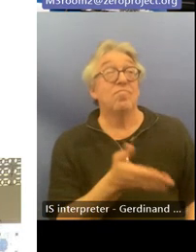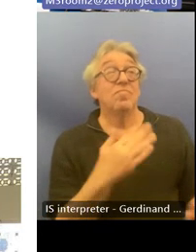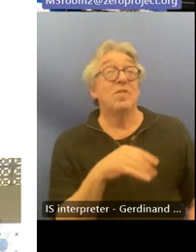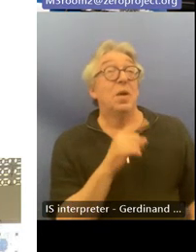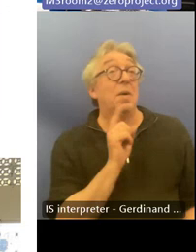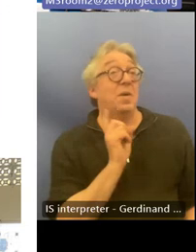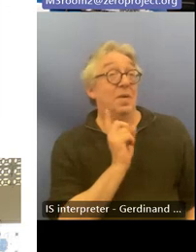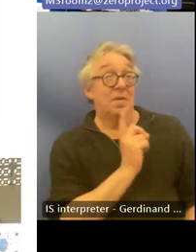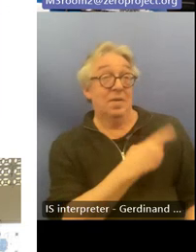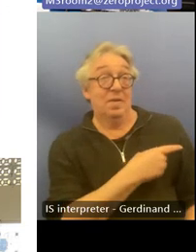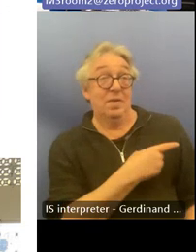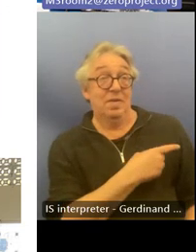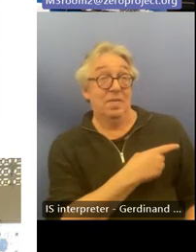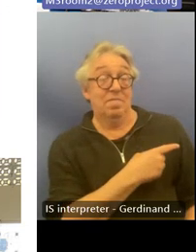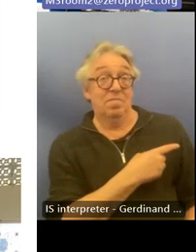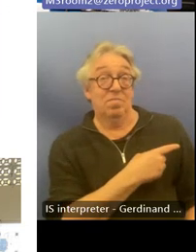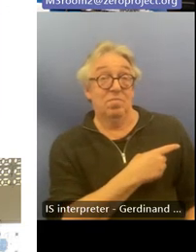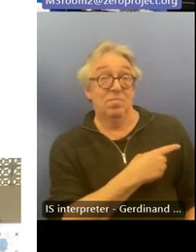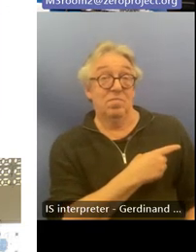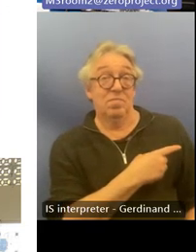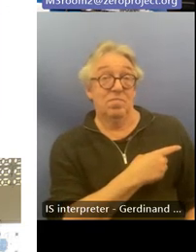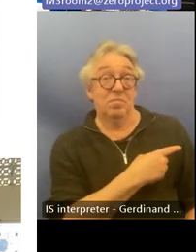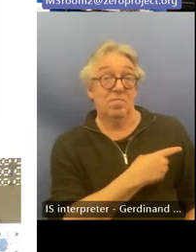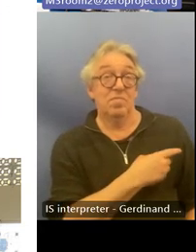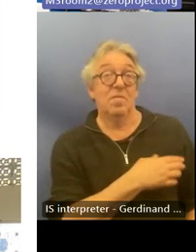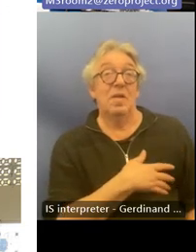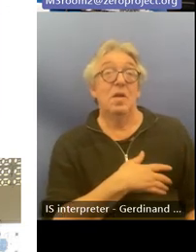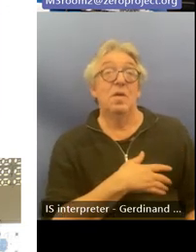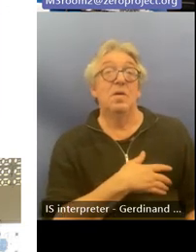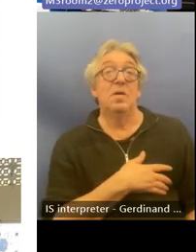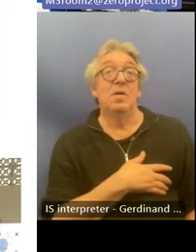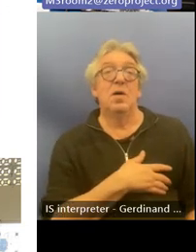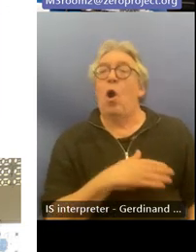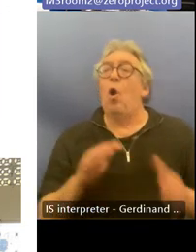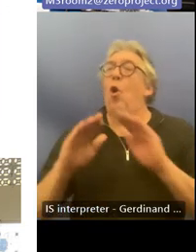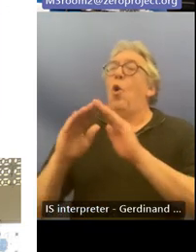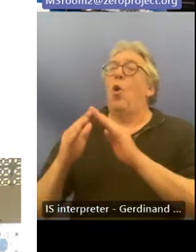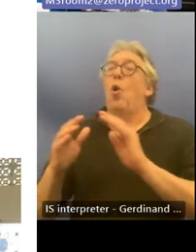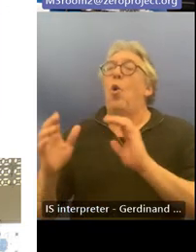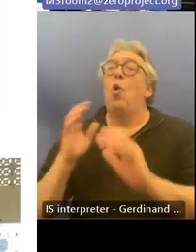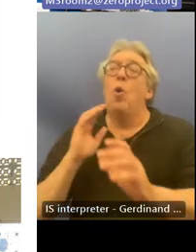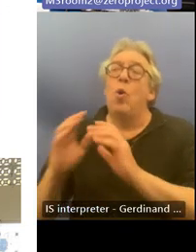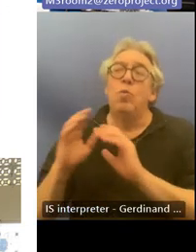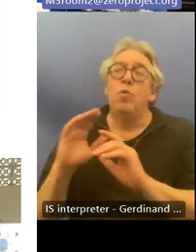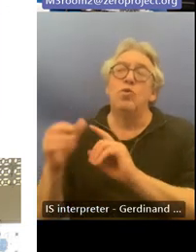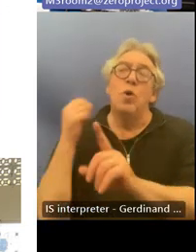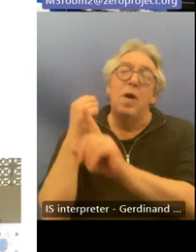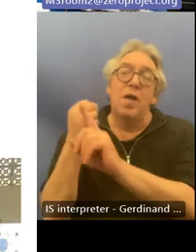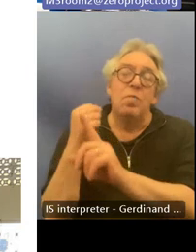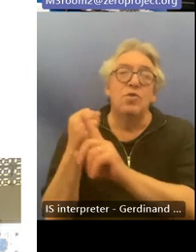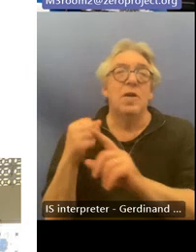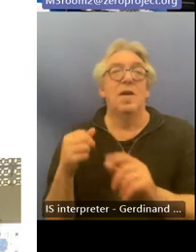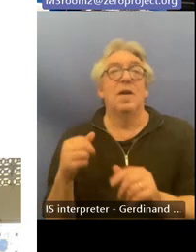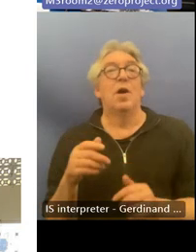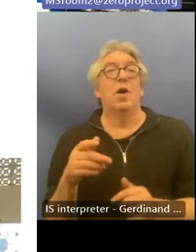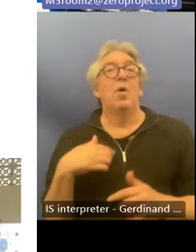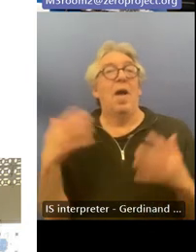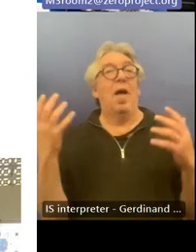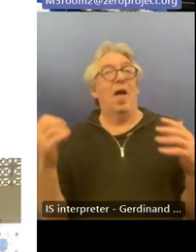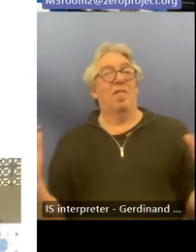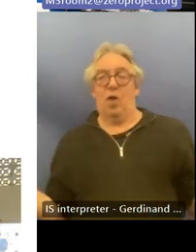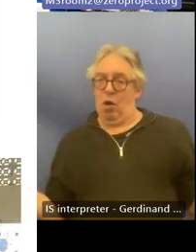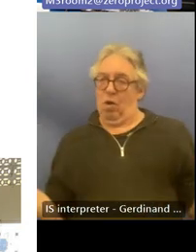is the activity of communication and advocacy for change. So we have the representative